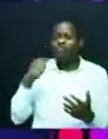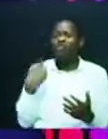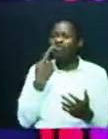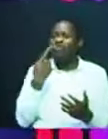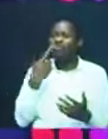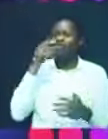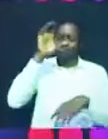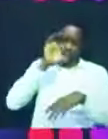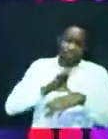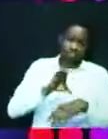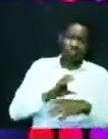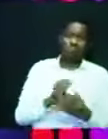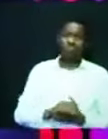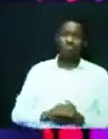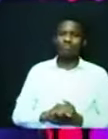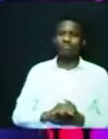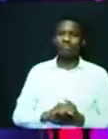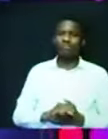creation of God.